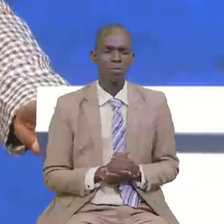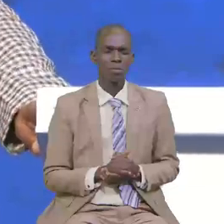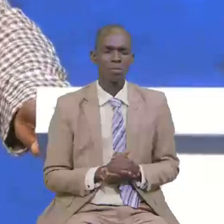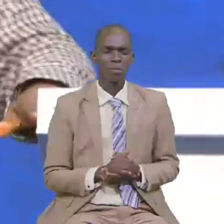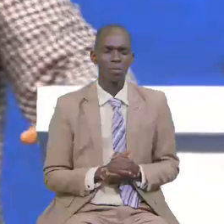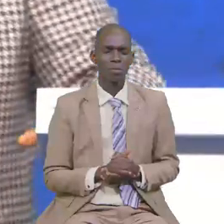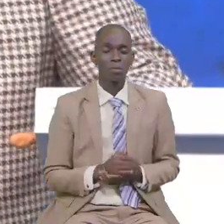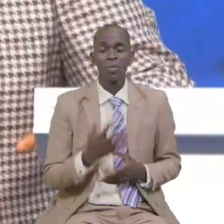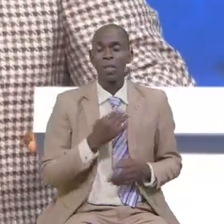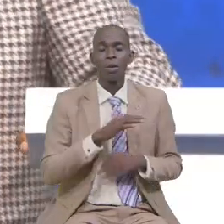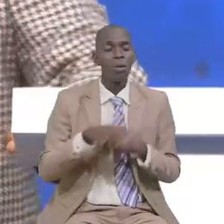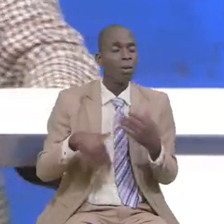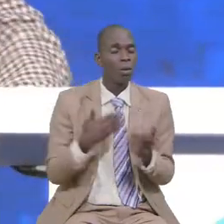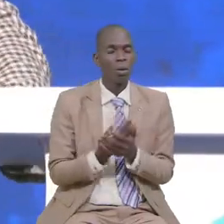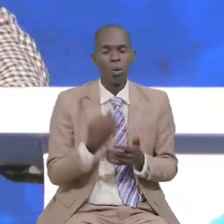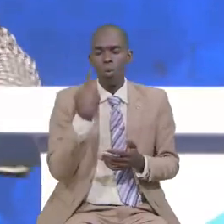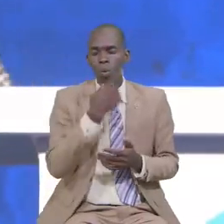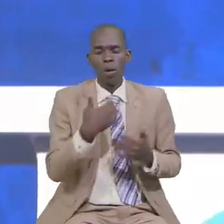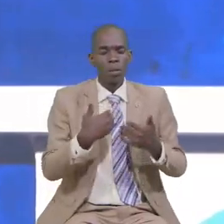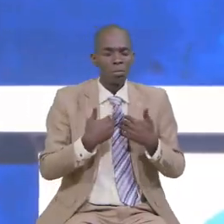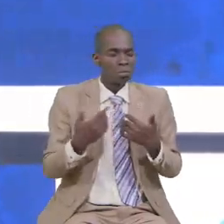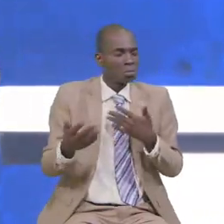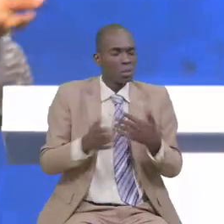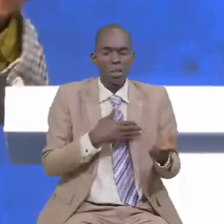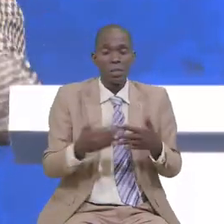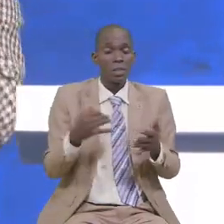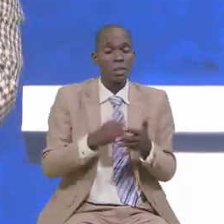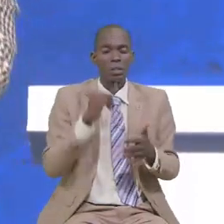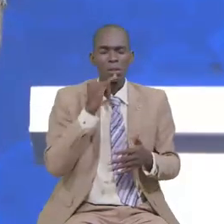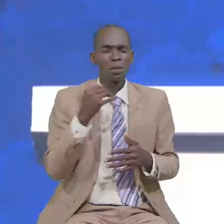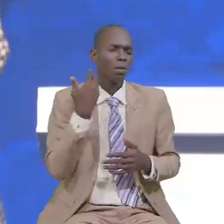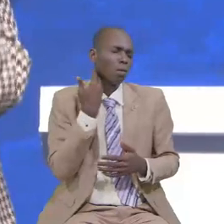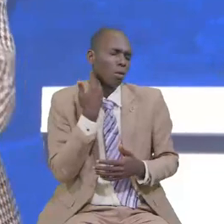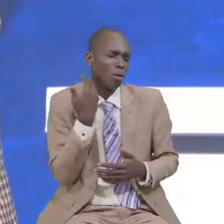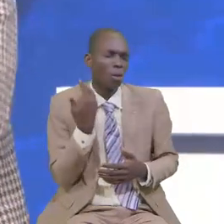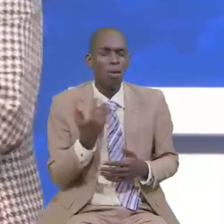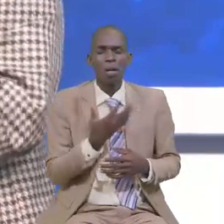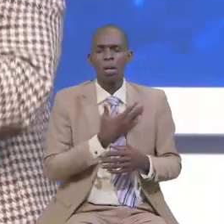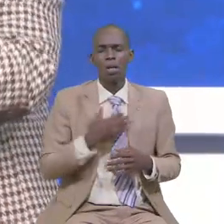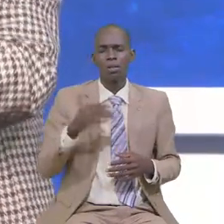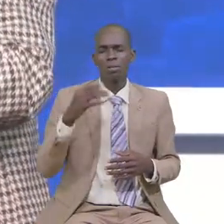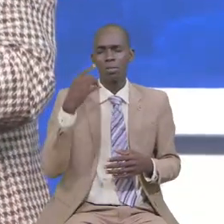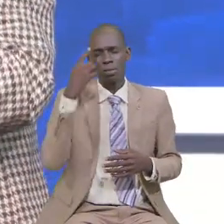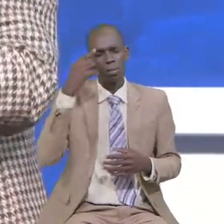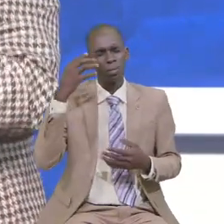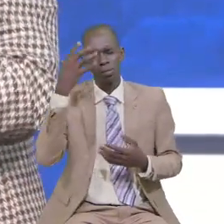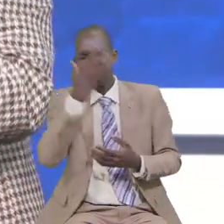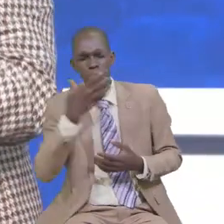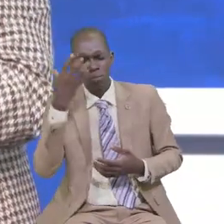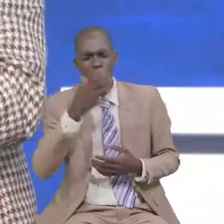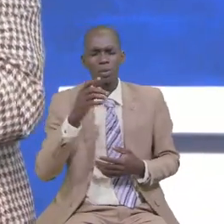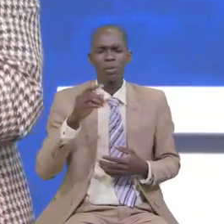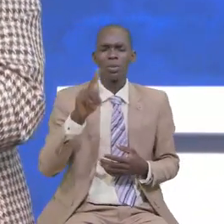And all those who have whatever it is, malaria, typhoid, dizziness, oh Lord, I pray, touch